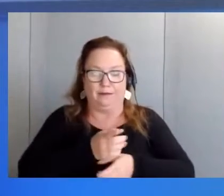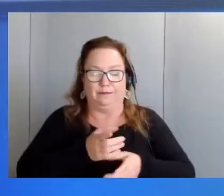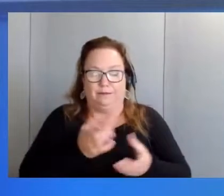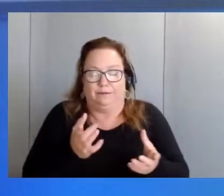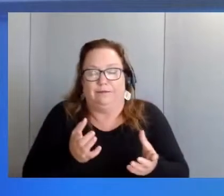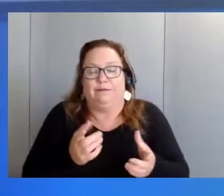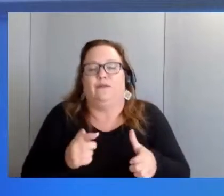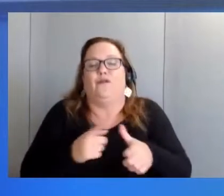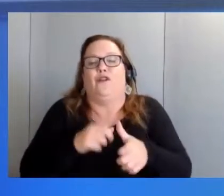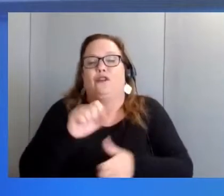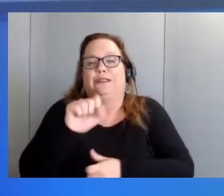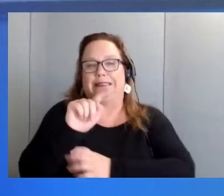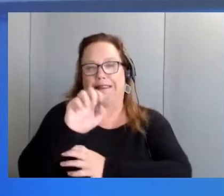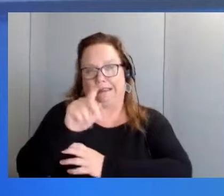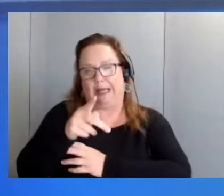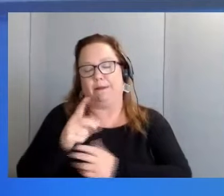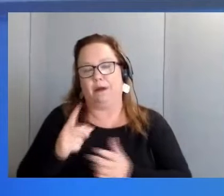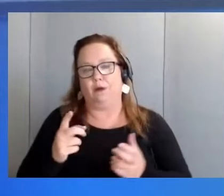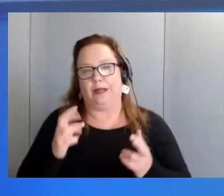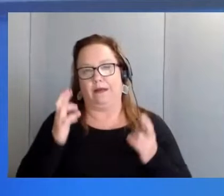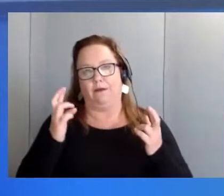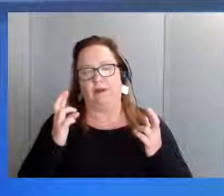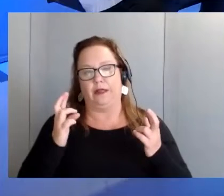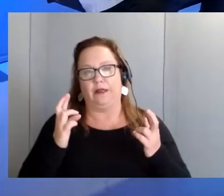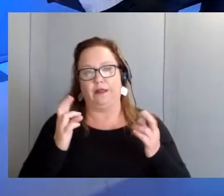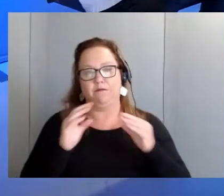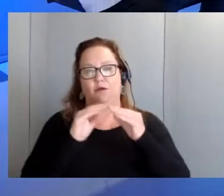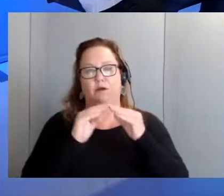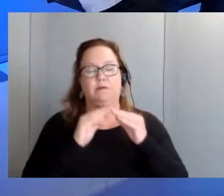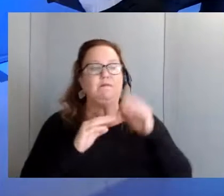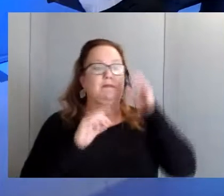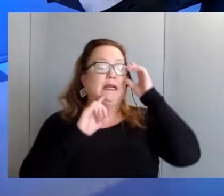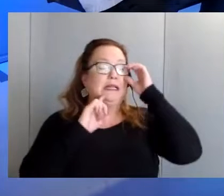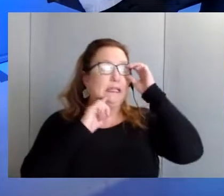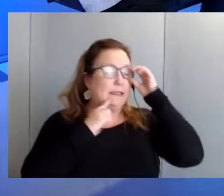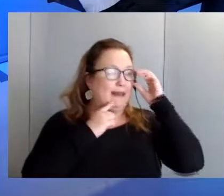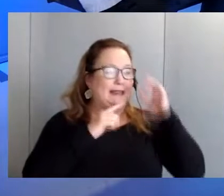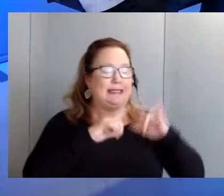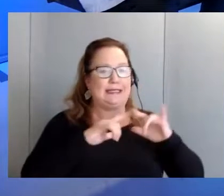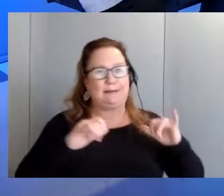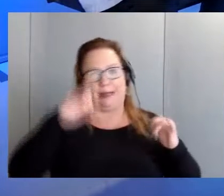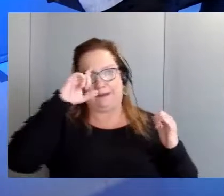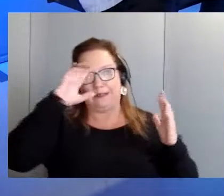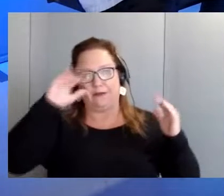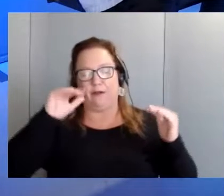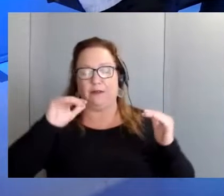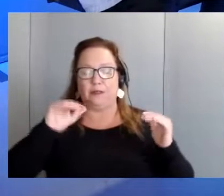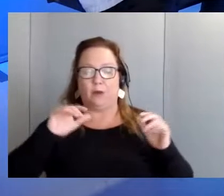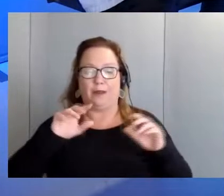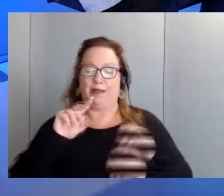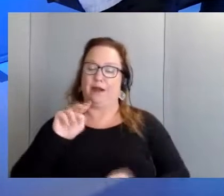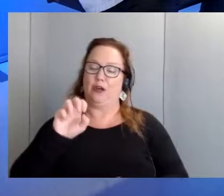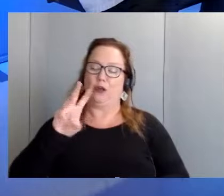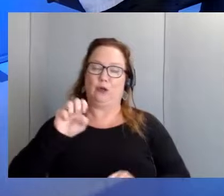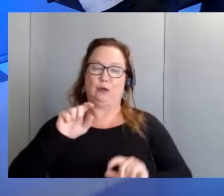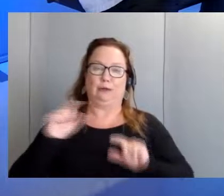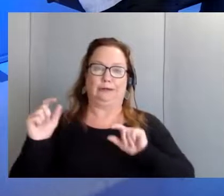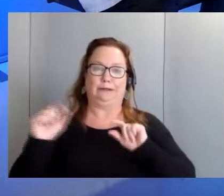we're really excited, and we think there's a lot more to come. Like you said, disappointing yet hopeful. So when news like that makes its way through the community of patients that you